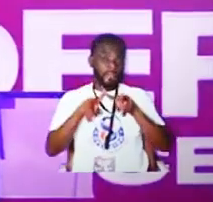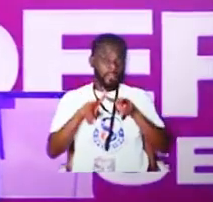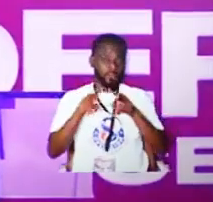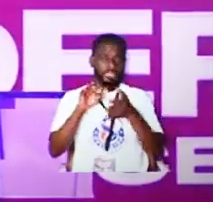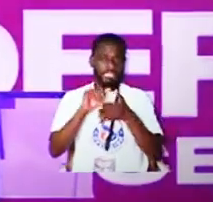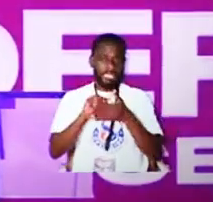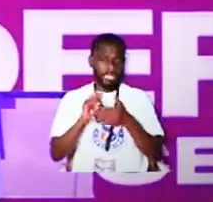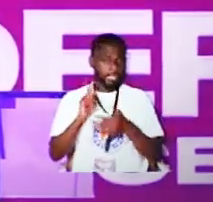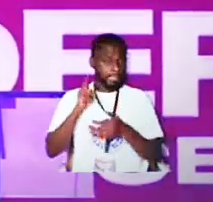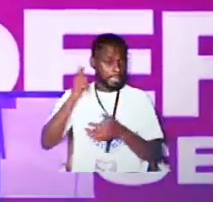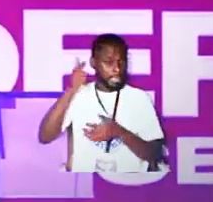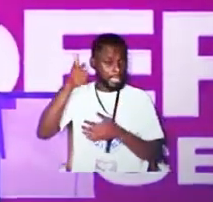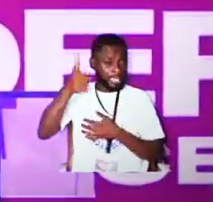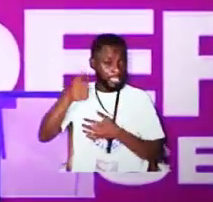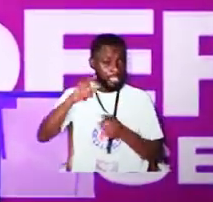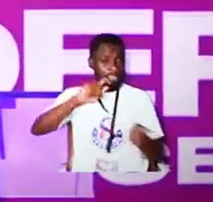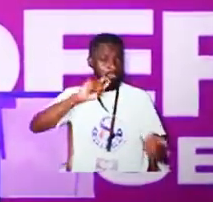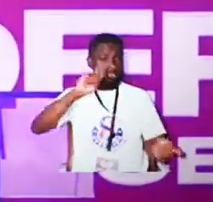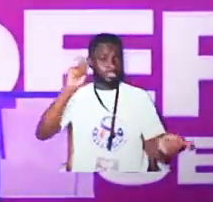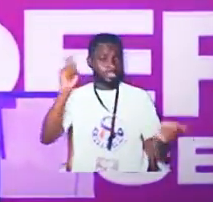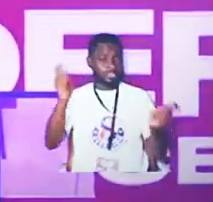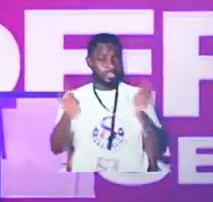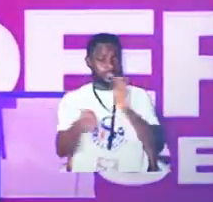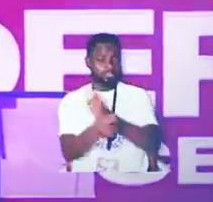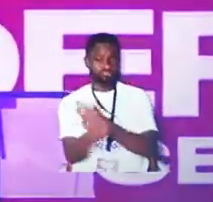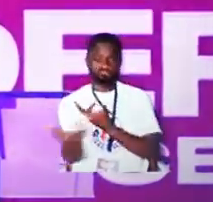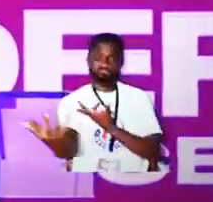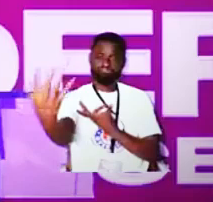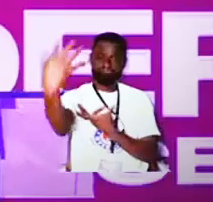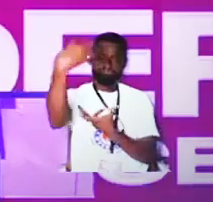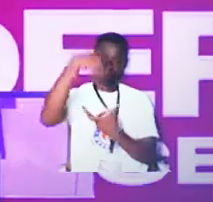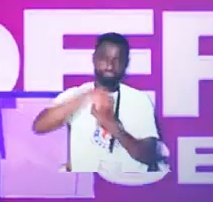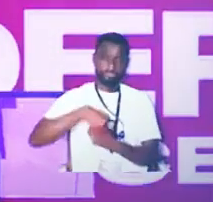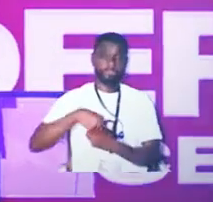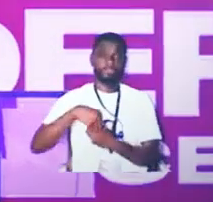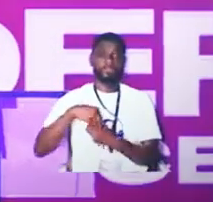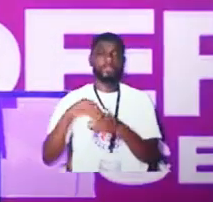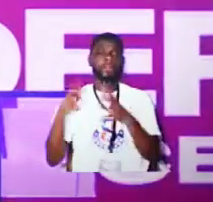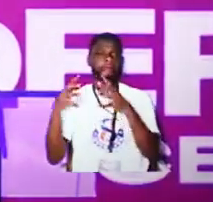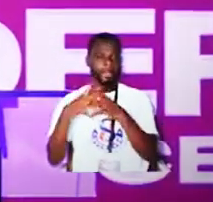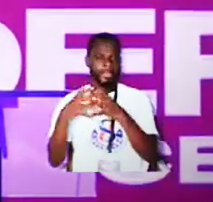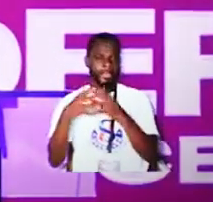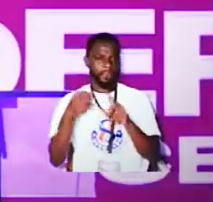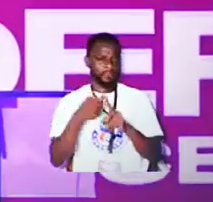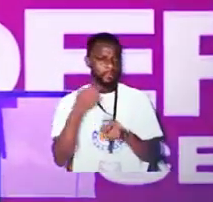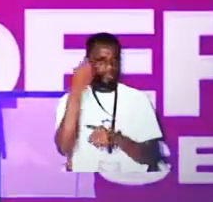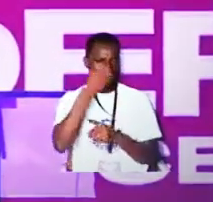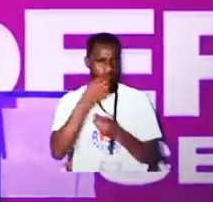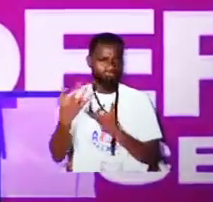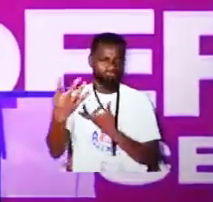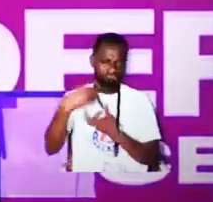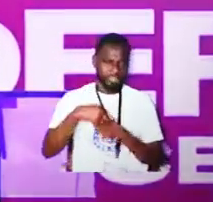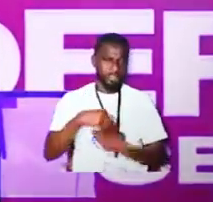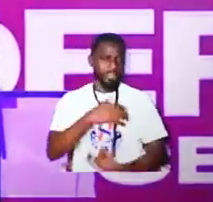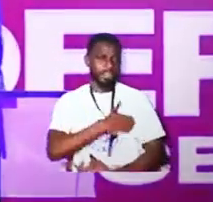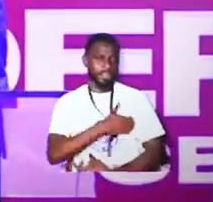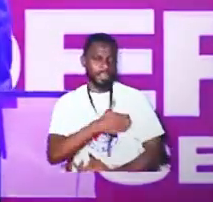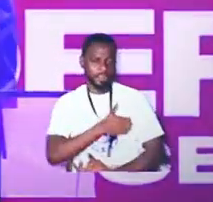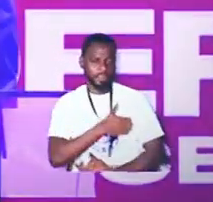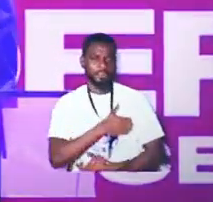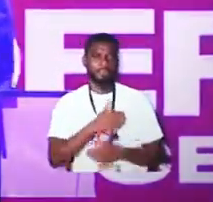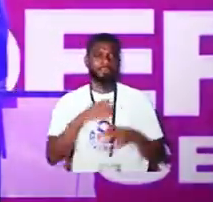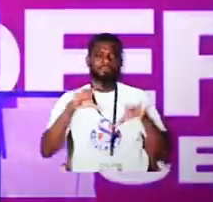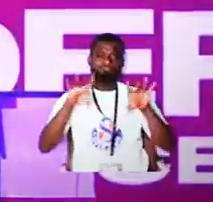later transferred into the United States of America from Europe to Canada, to